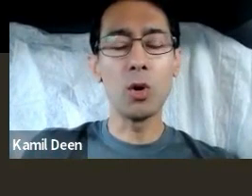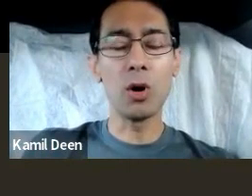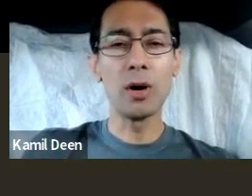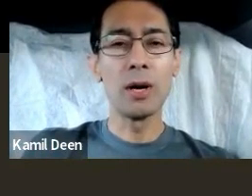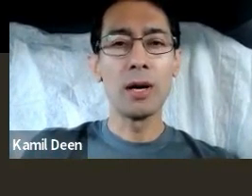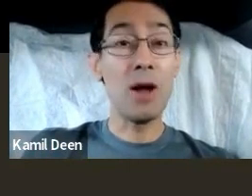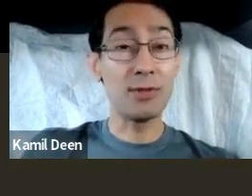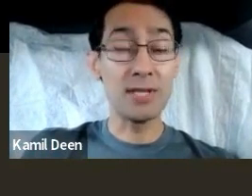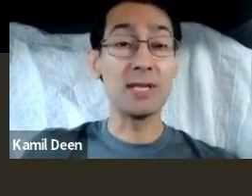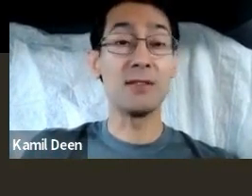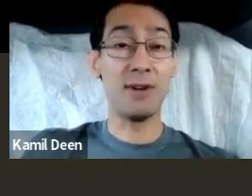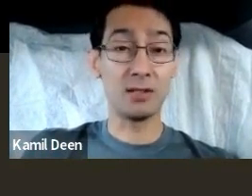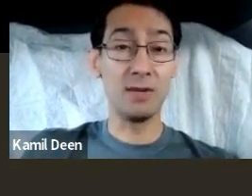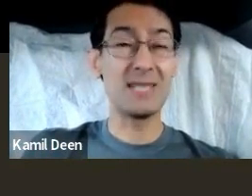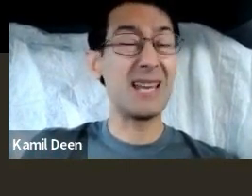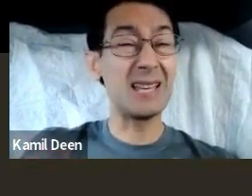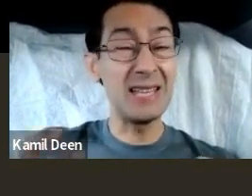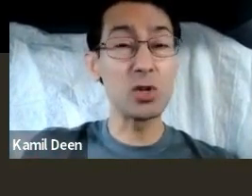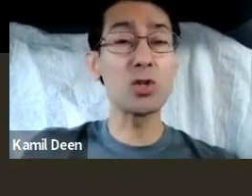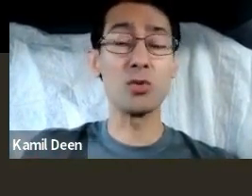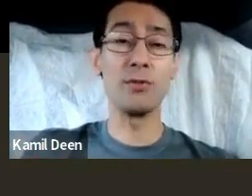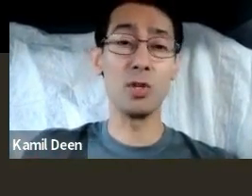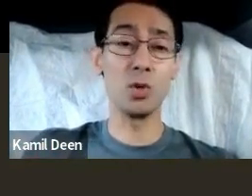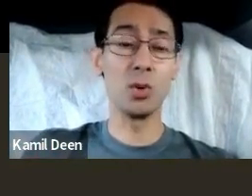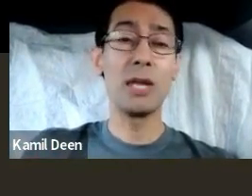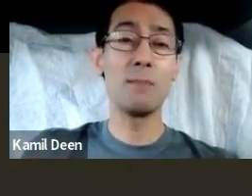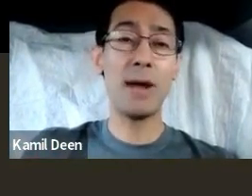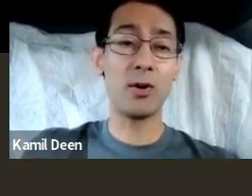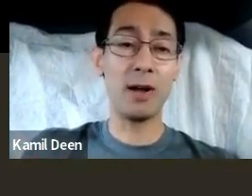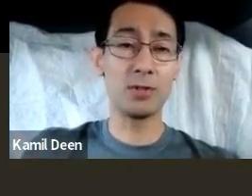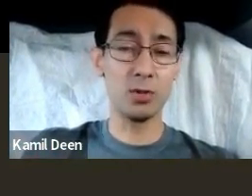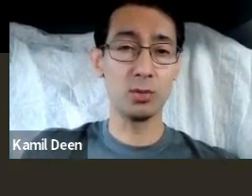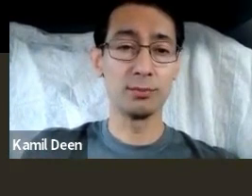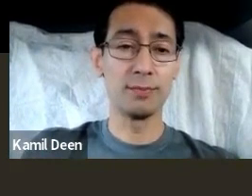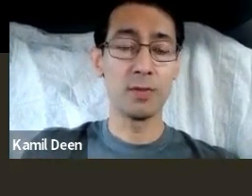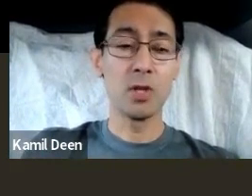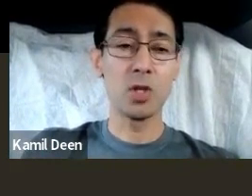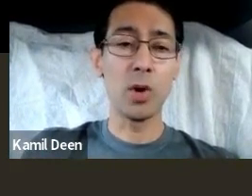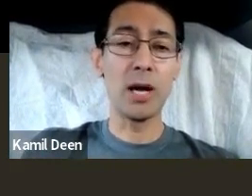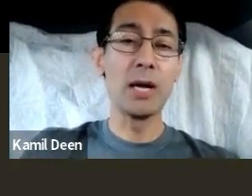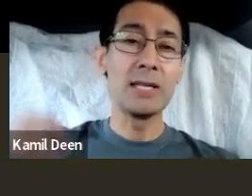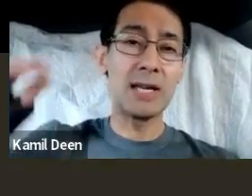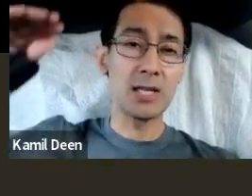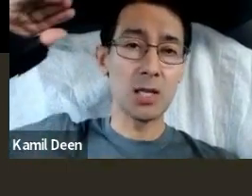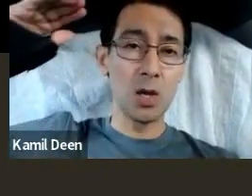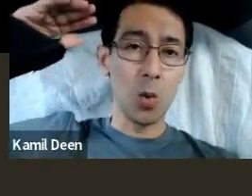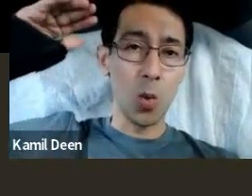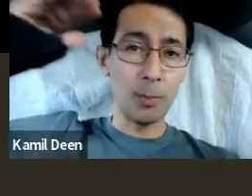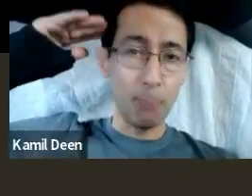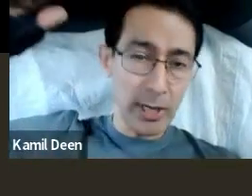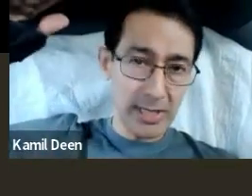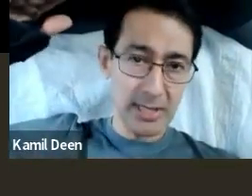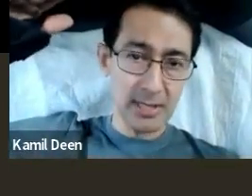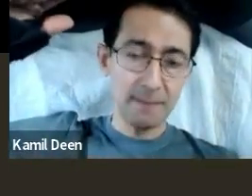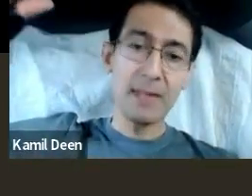include your references effectively. It's like a literature review in paragraph 2. So you want to tell us what